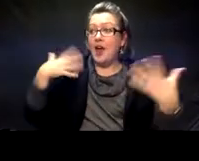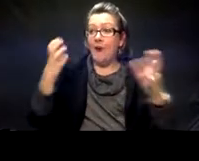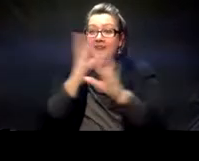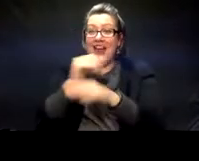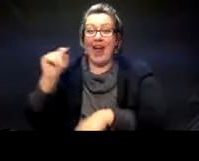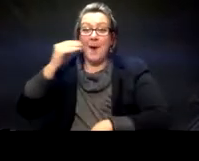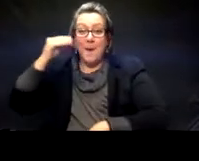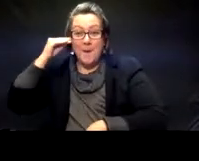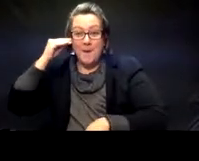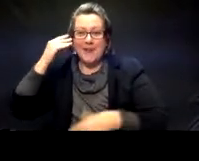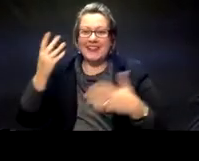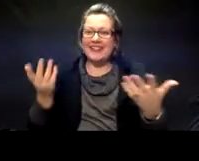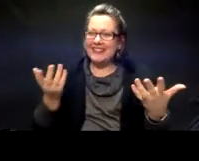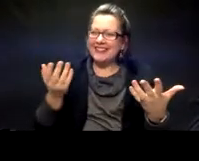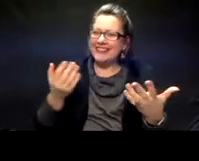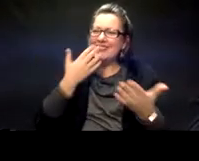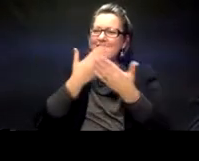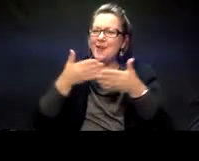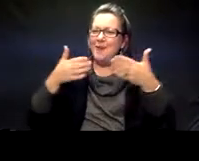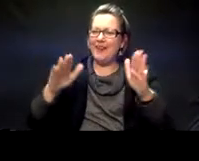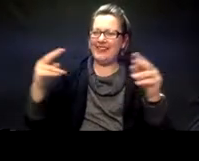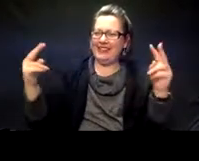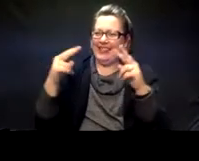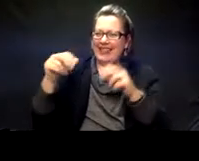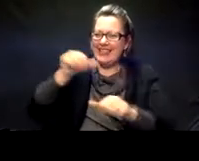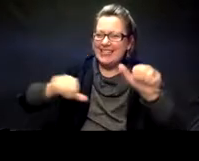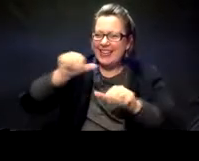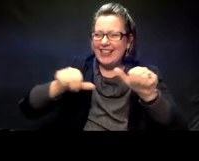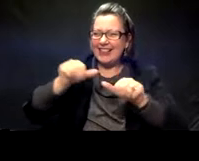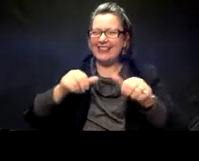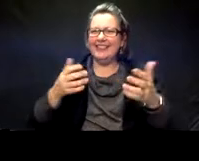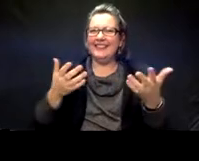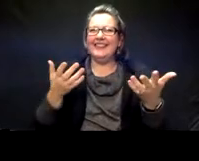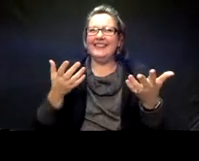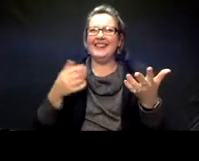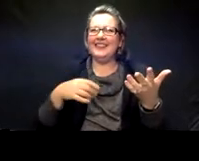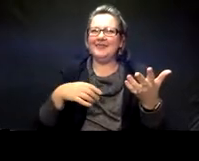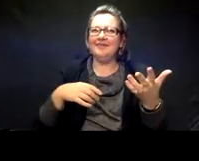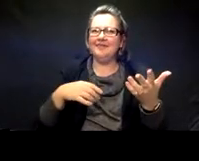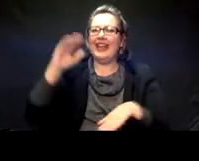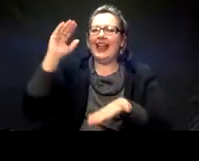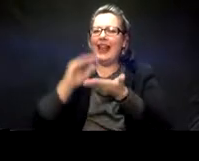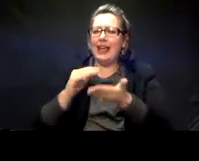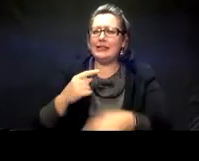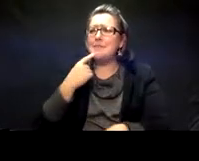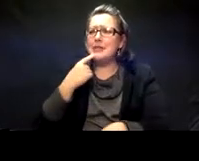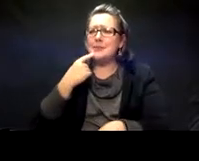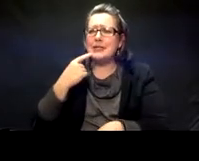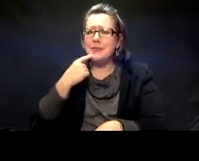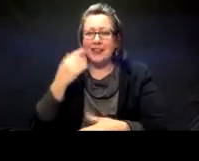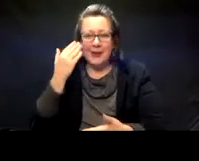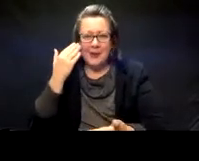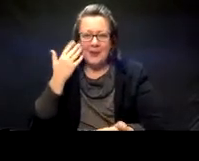time and they tell mom and dad, hey, I want a video phone at home. And it's a good way to see each other while the student's at the